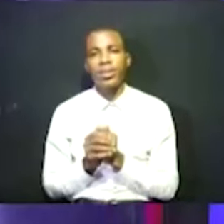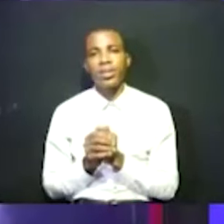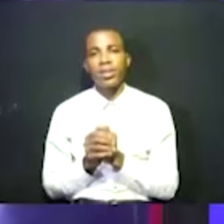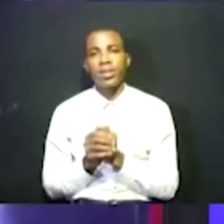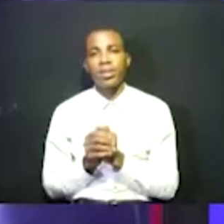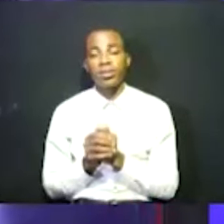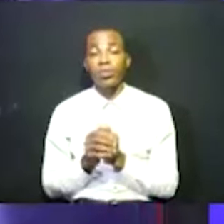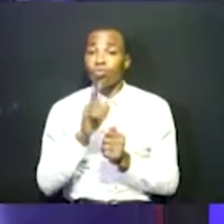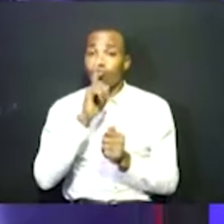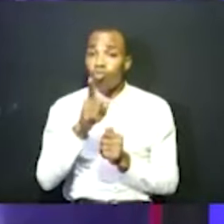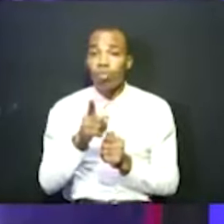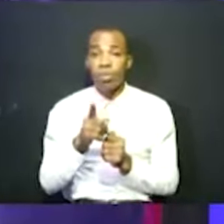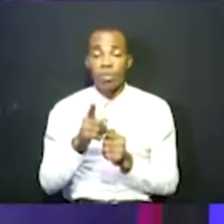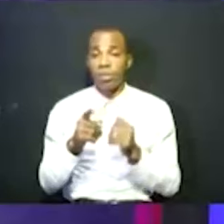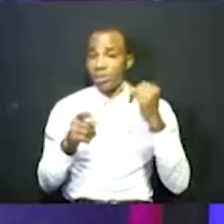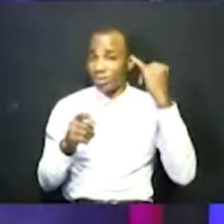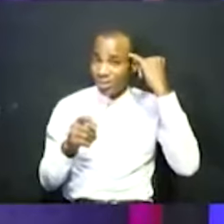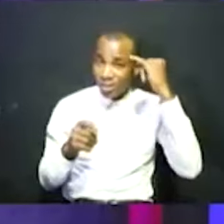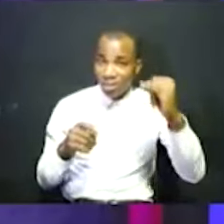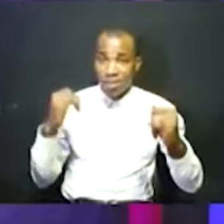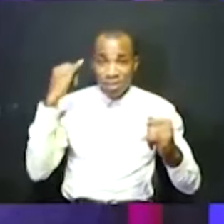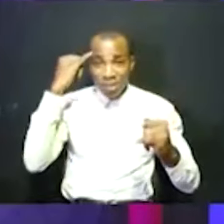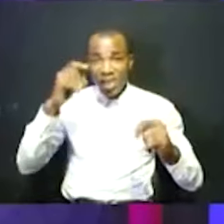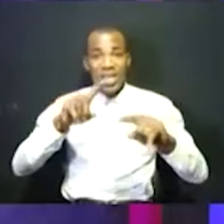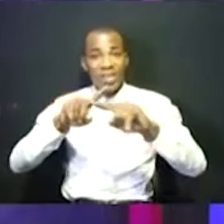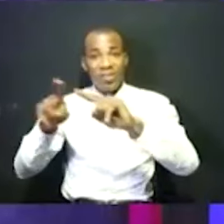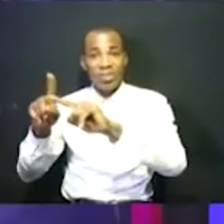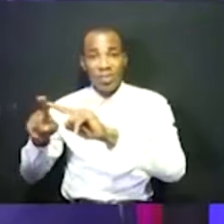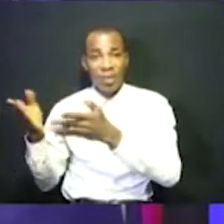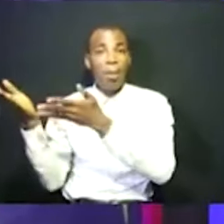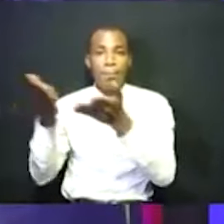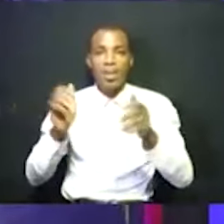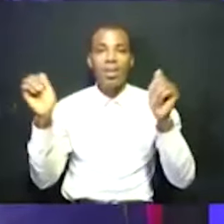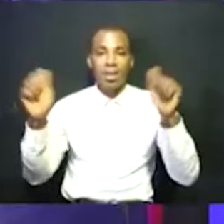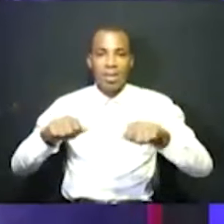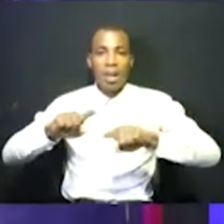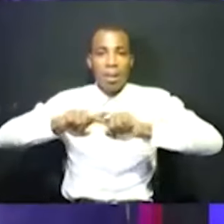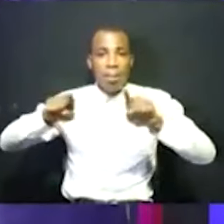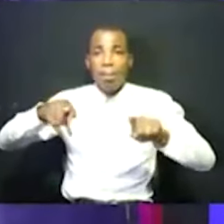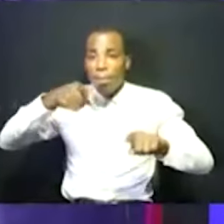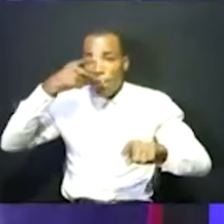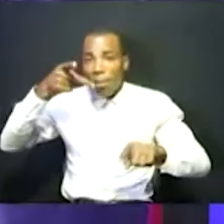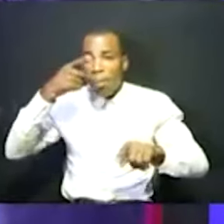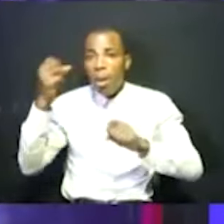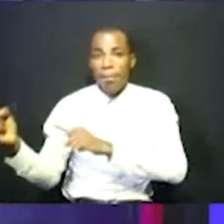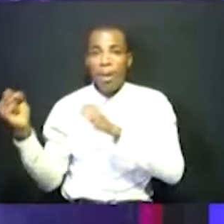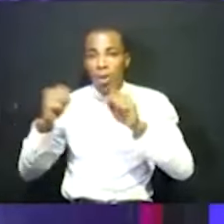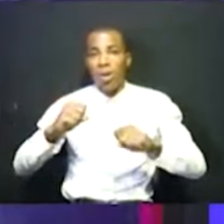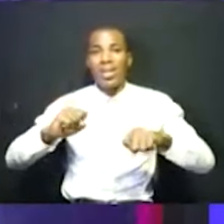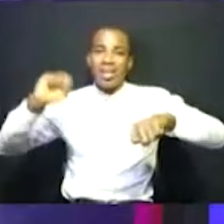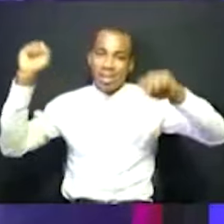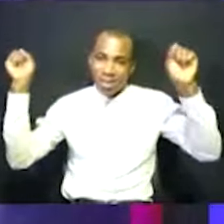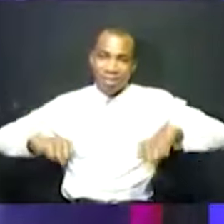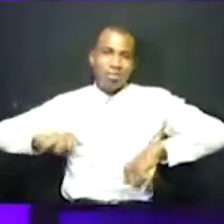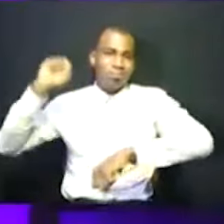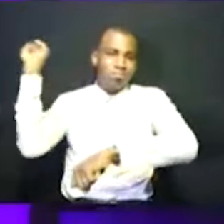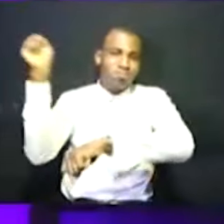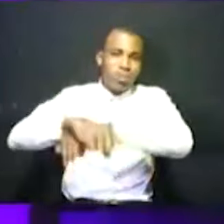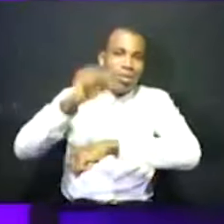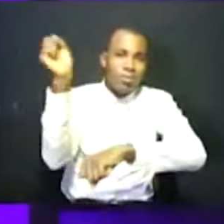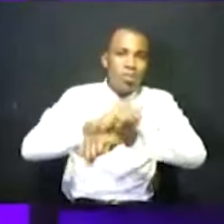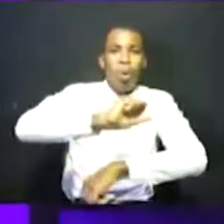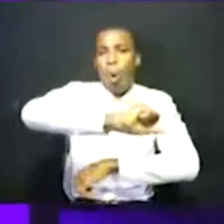ideas may prevail, but the Pentecostal power is the power to take nations for Christ, take every mind captive to